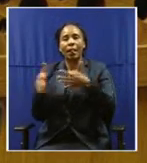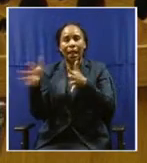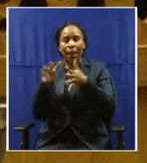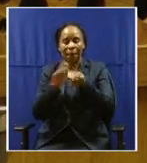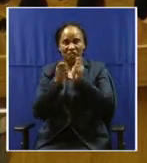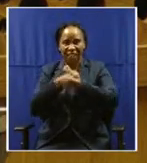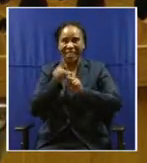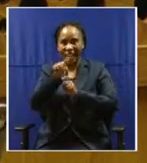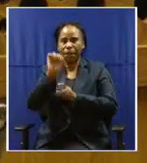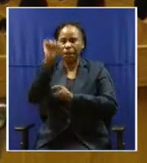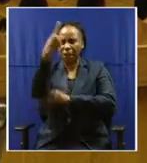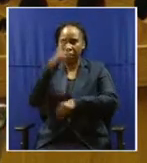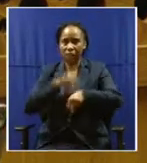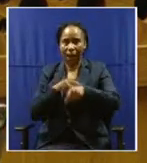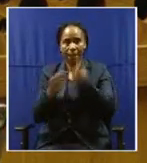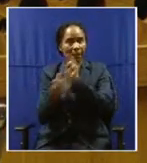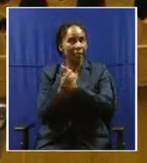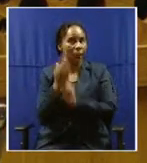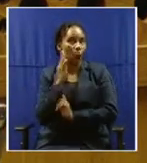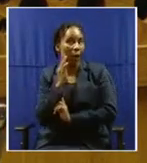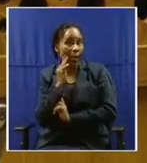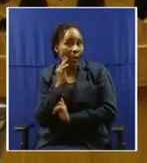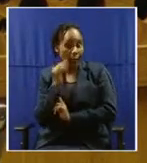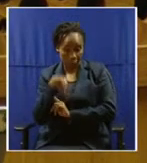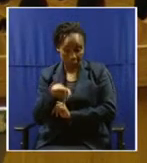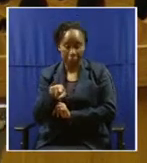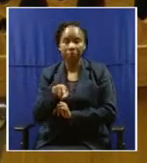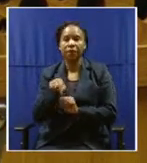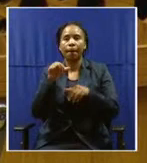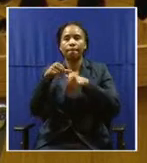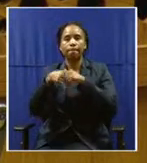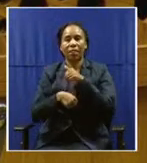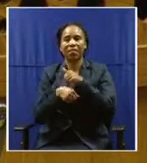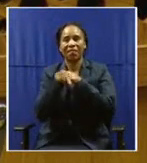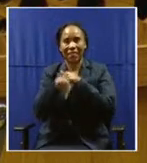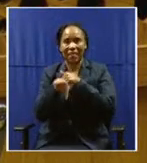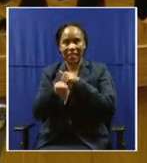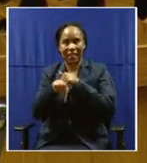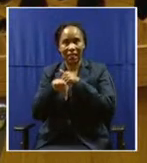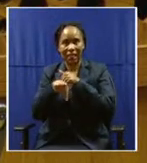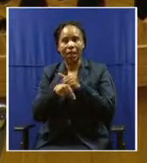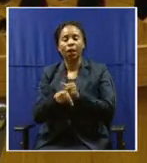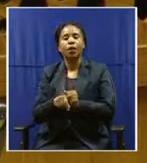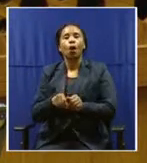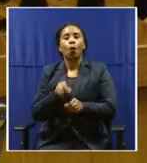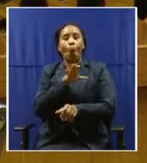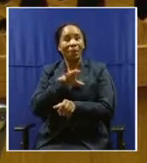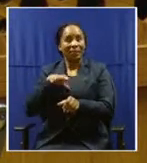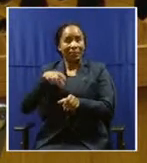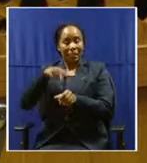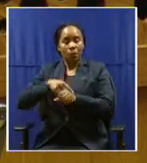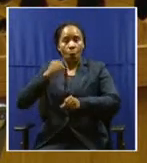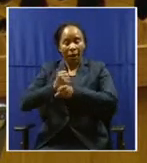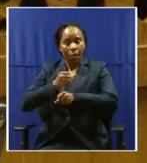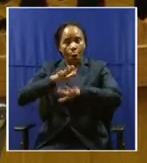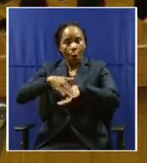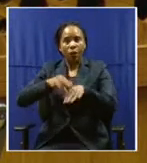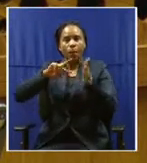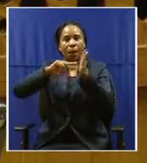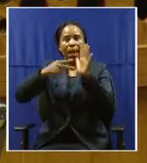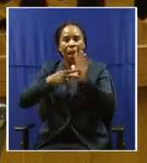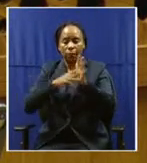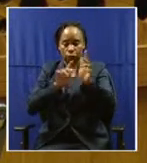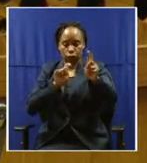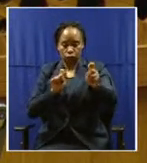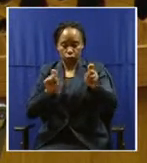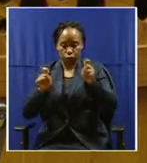time this month. The Commission will work on a plan for a just transition to a